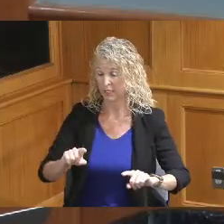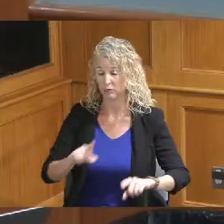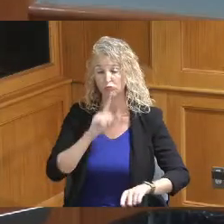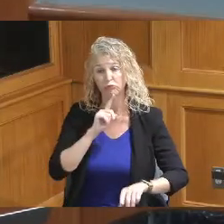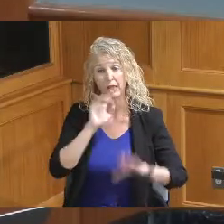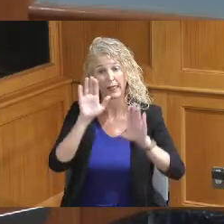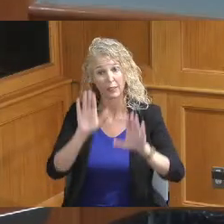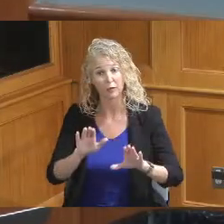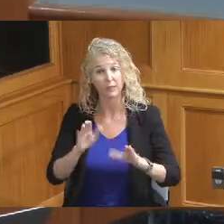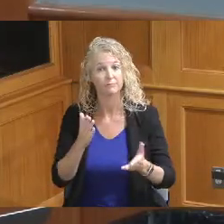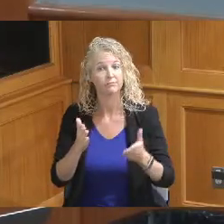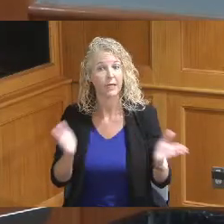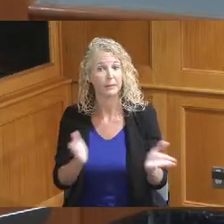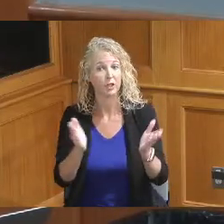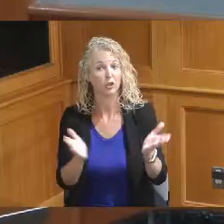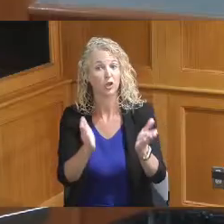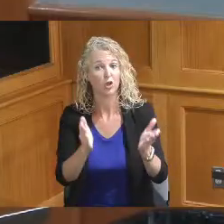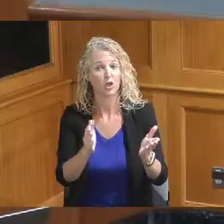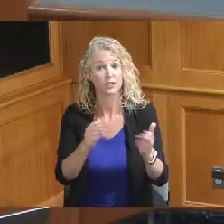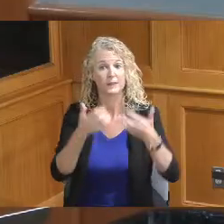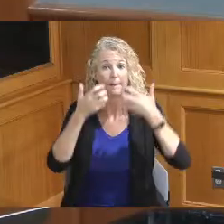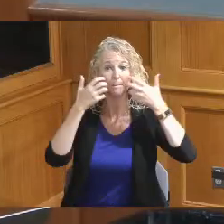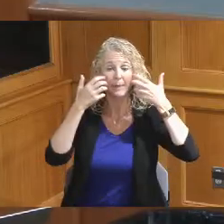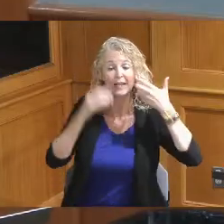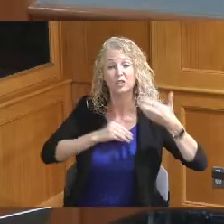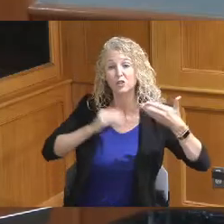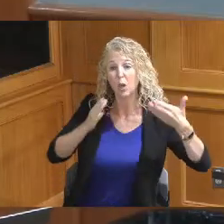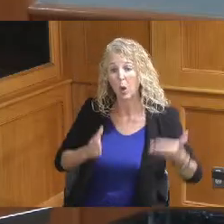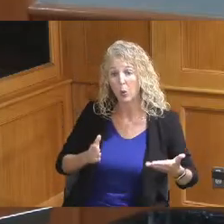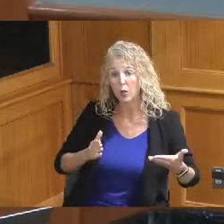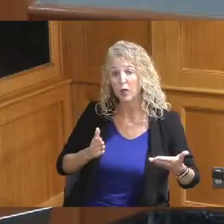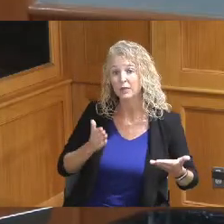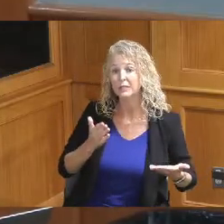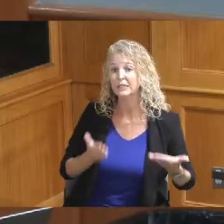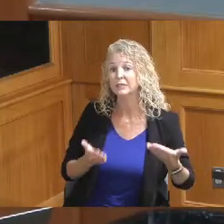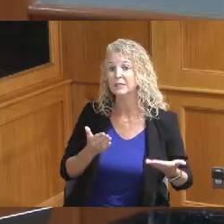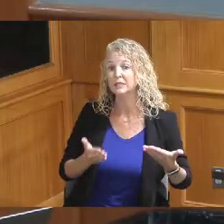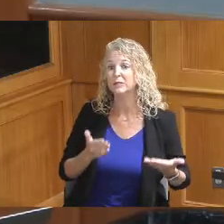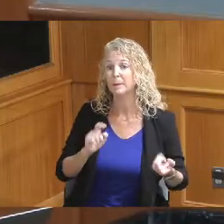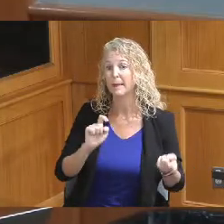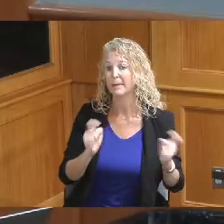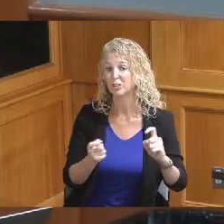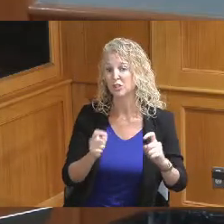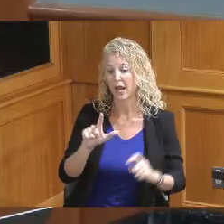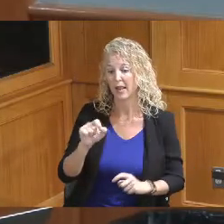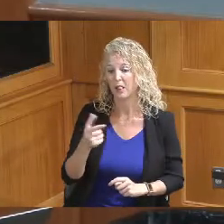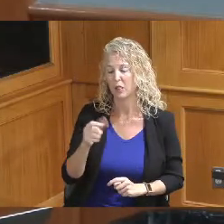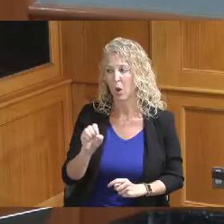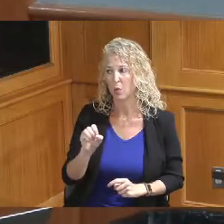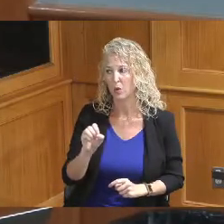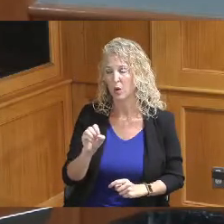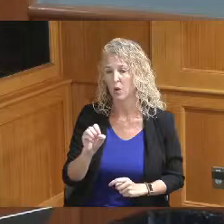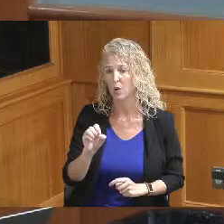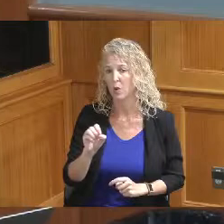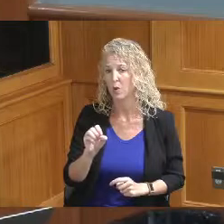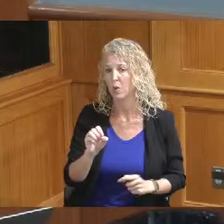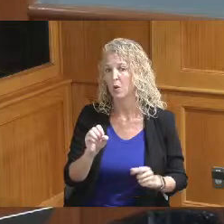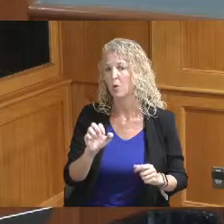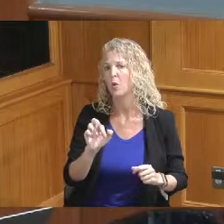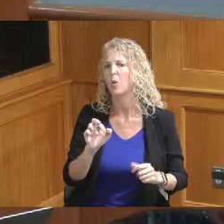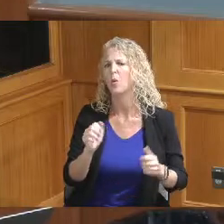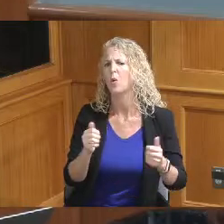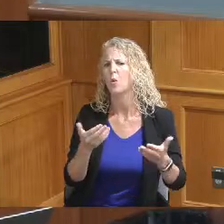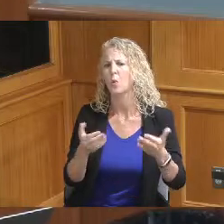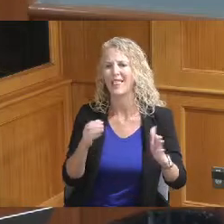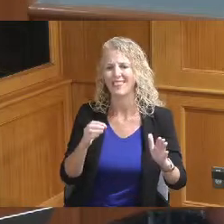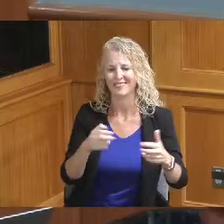urge the Bengals ownership to maybe switch up the logo or stuff like that, or the stadium graphics